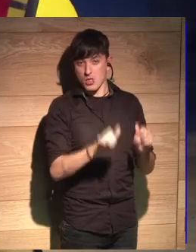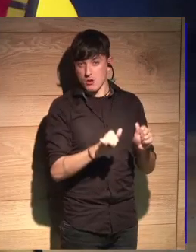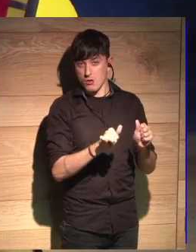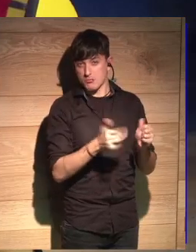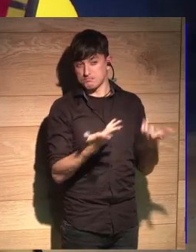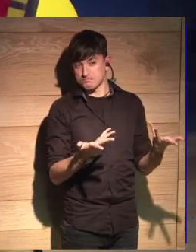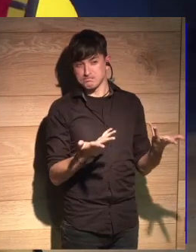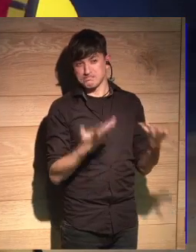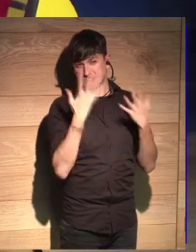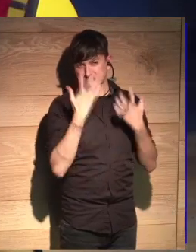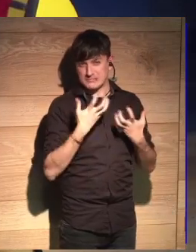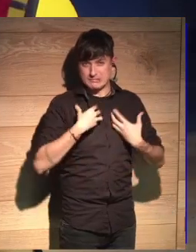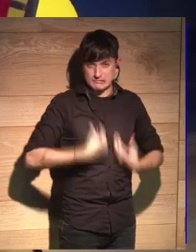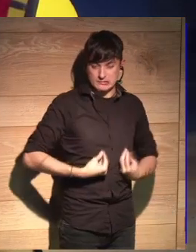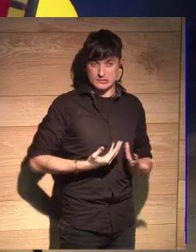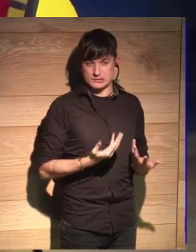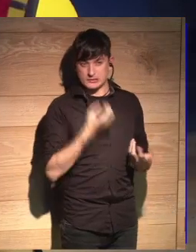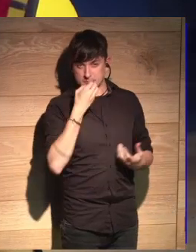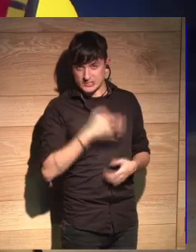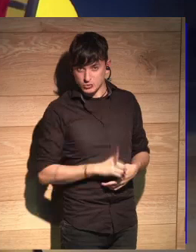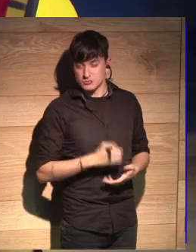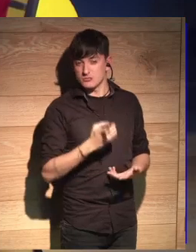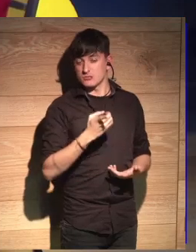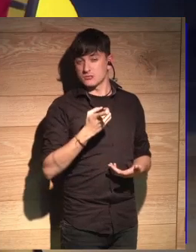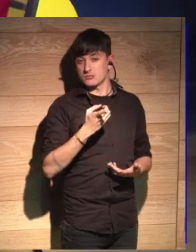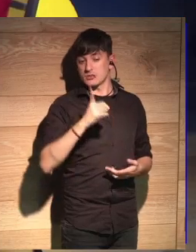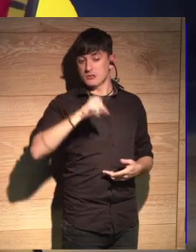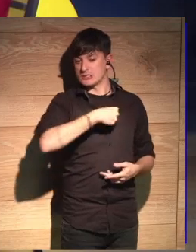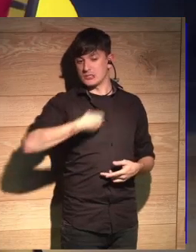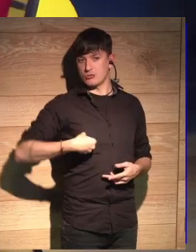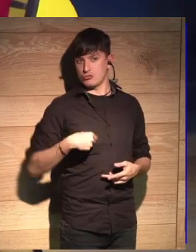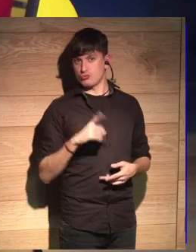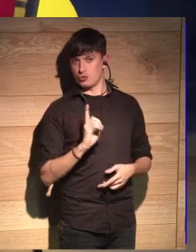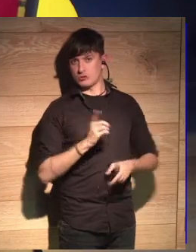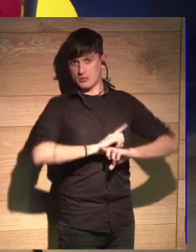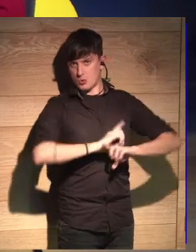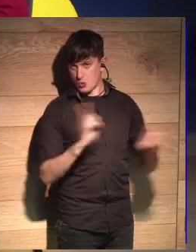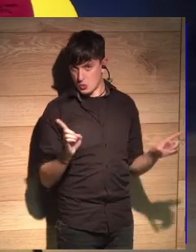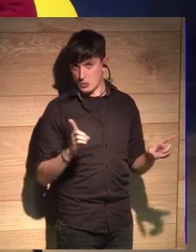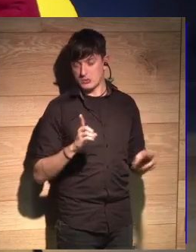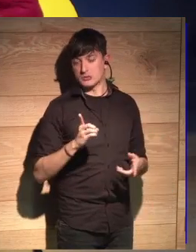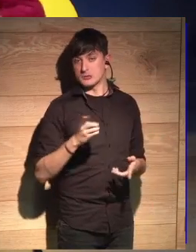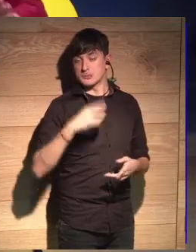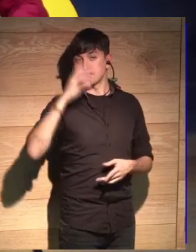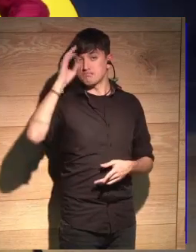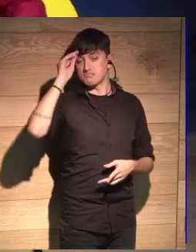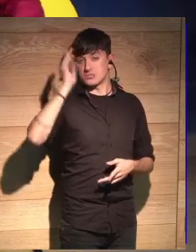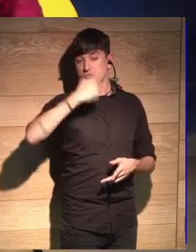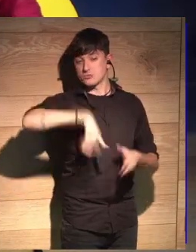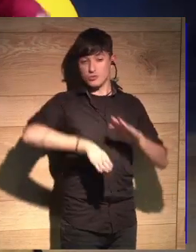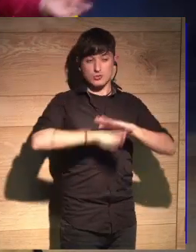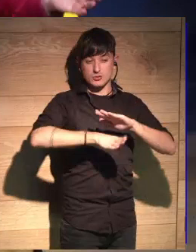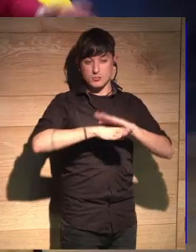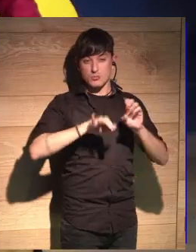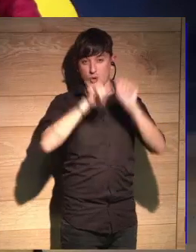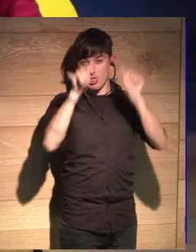model, which at present is a very unhappy model, and I think will remain an unhappy model for the indefinite